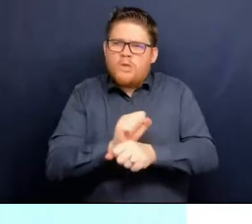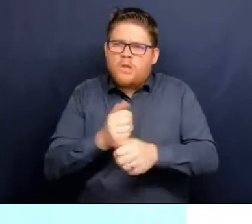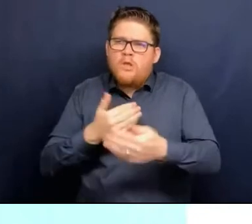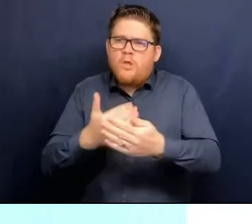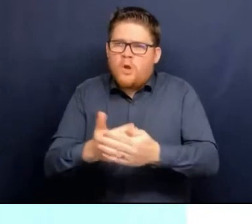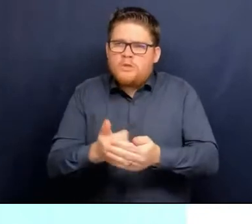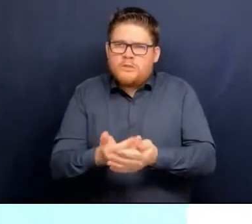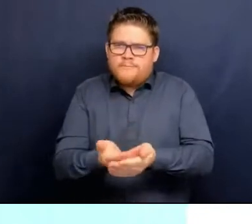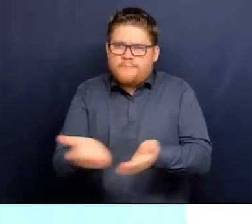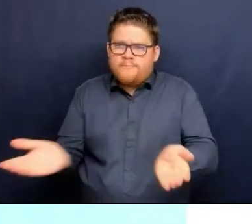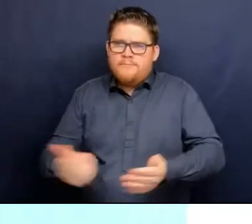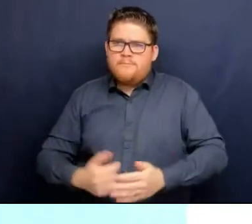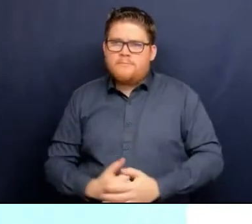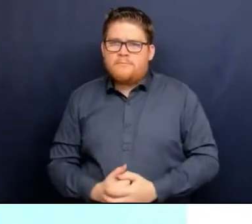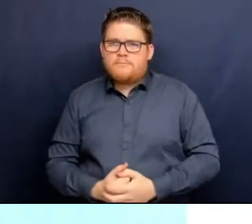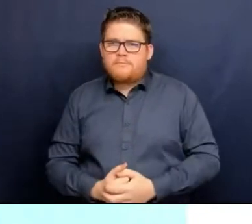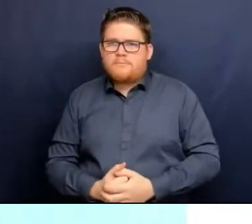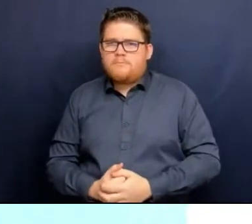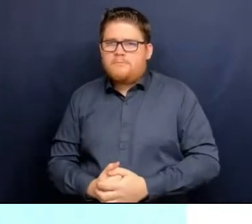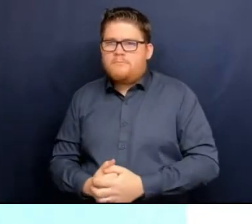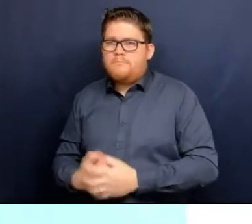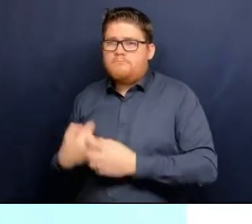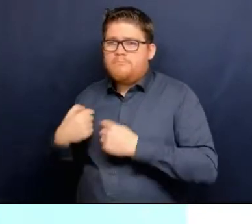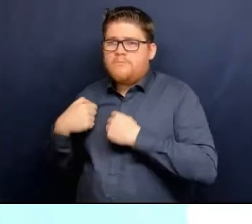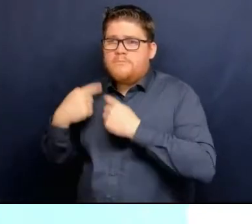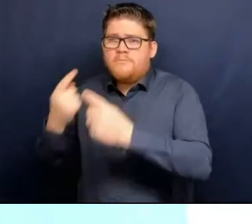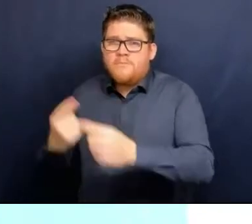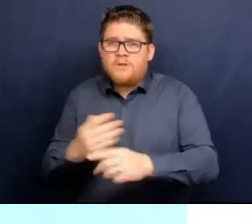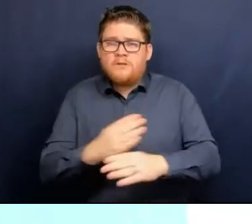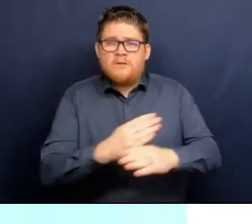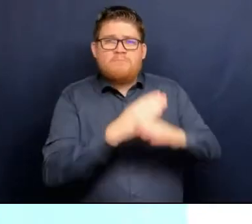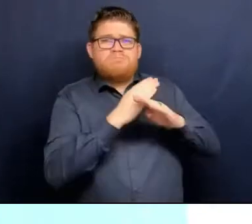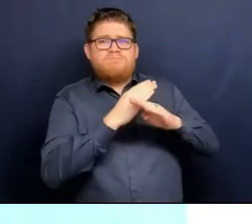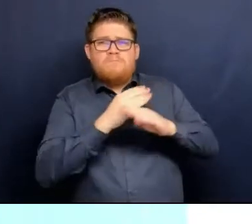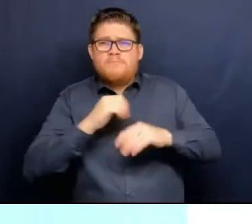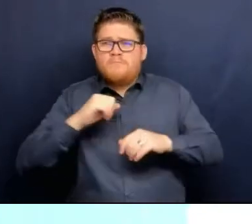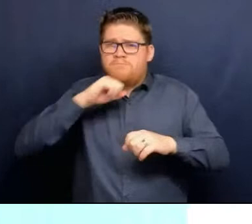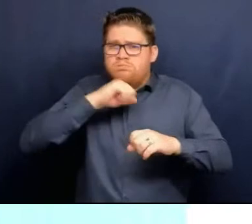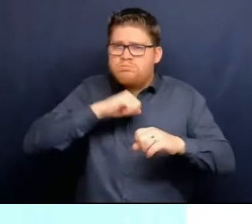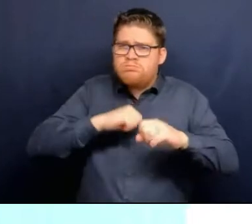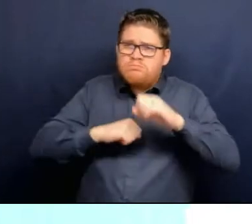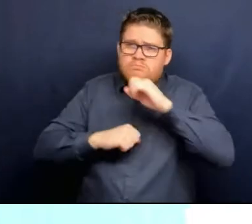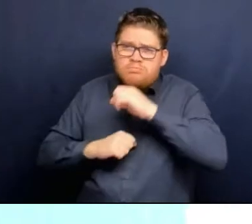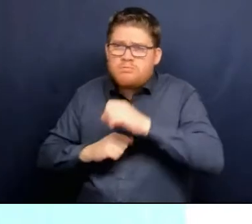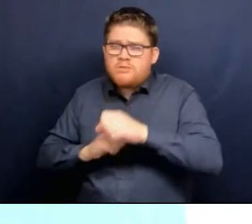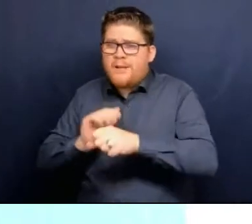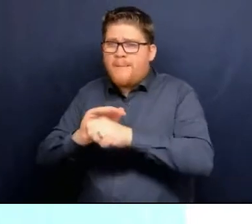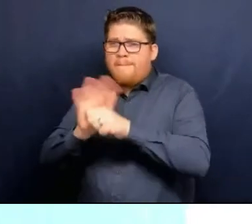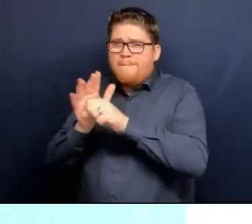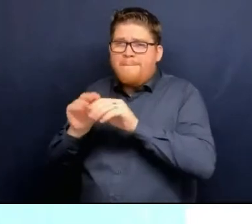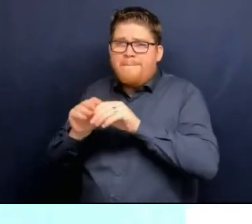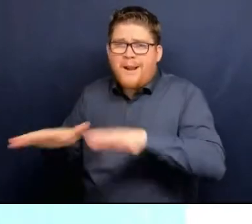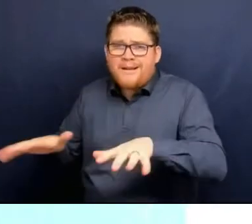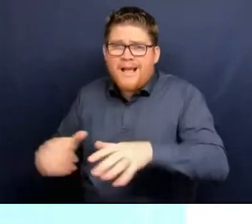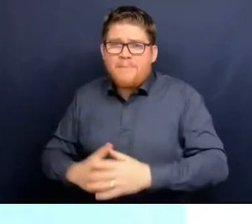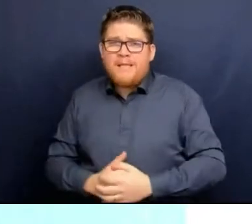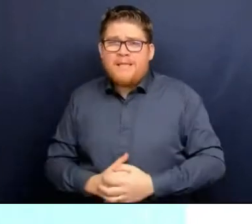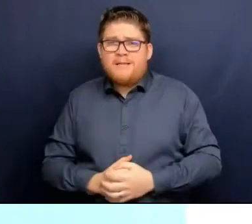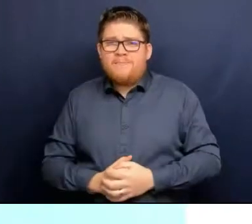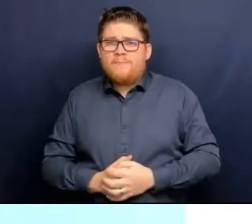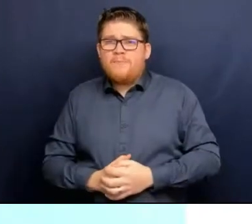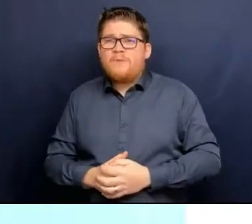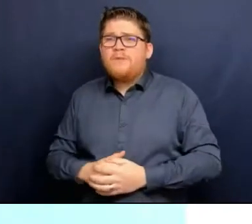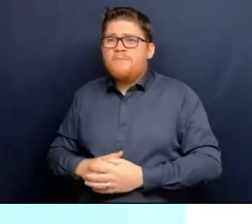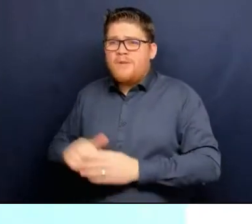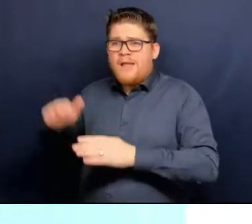time. I'm speaking of the twin pandemics. I'm speaking of atmospheric rivers and